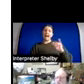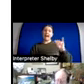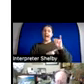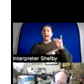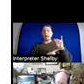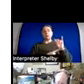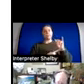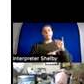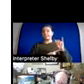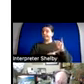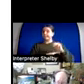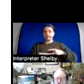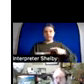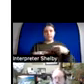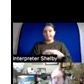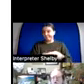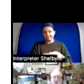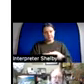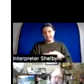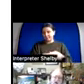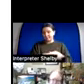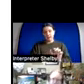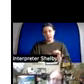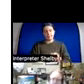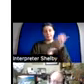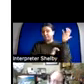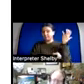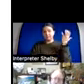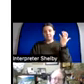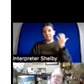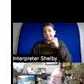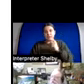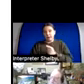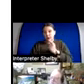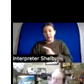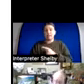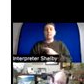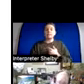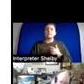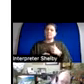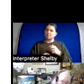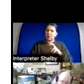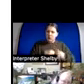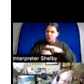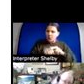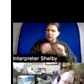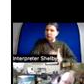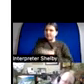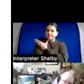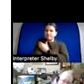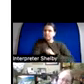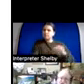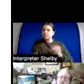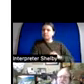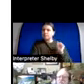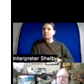uh pieces of content are and yeah it's it could be better for sure uh yeah it